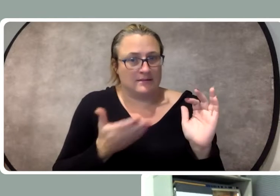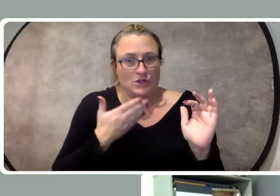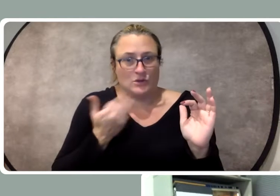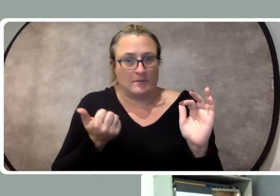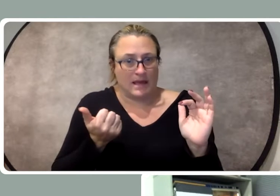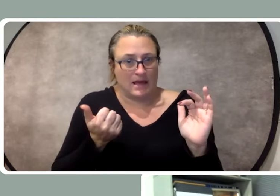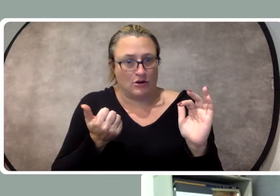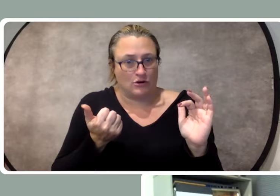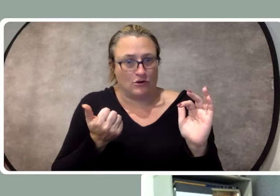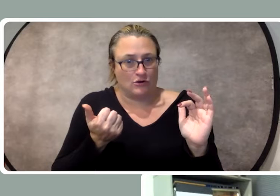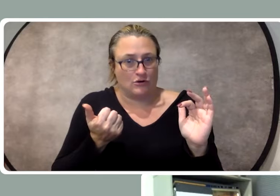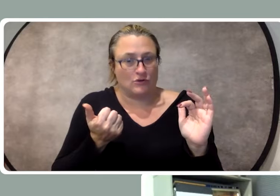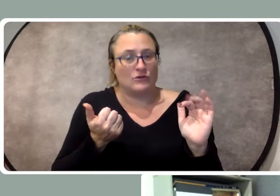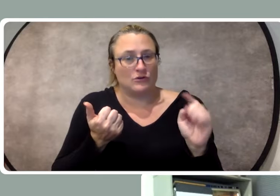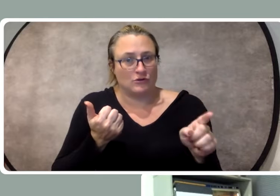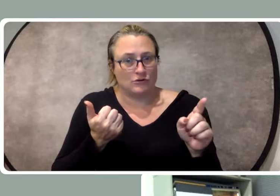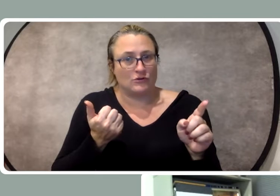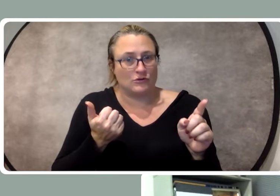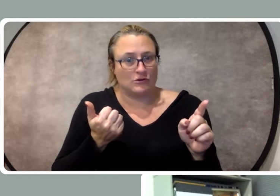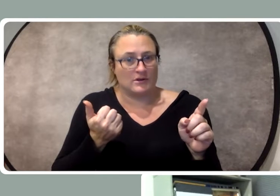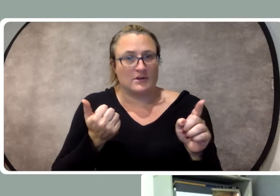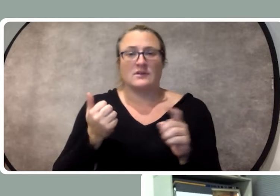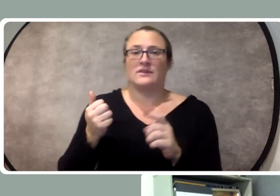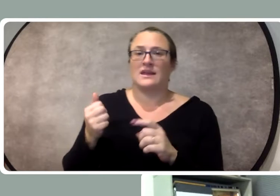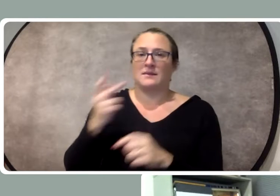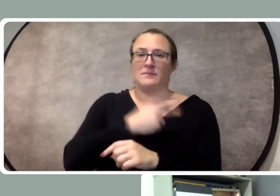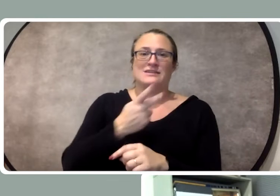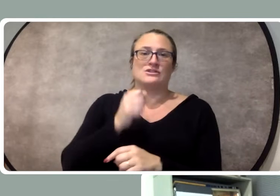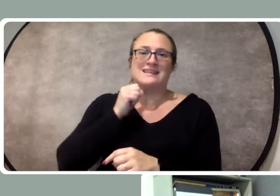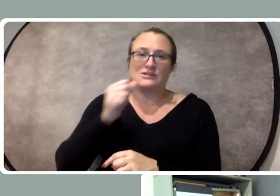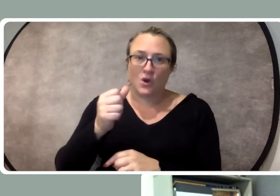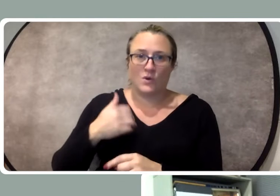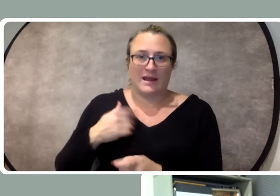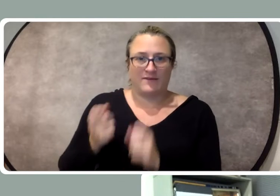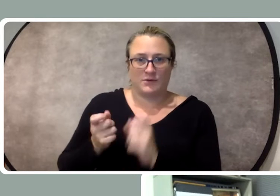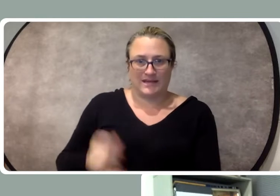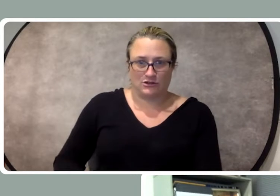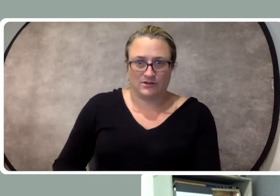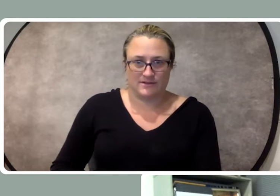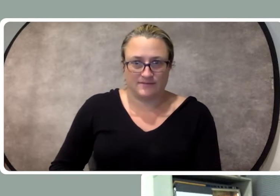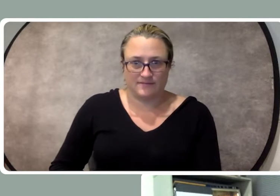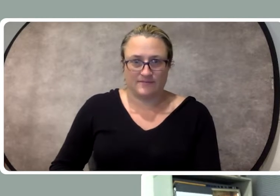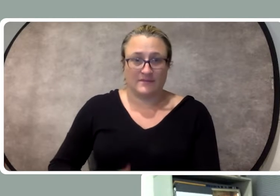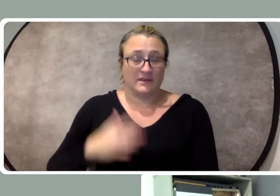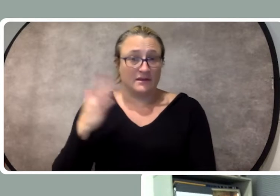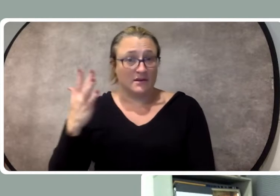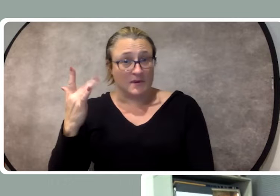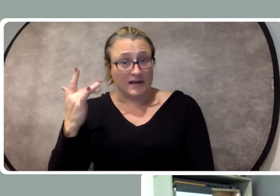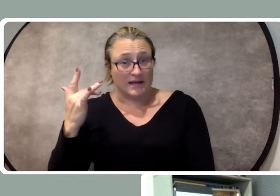A subset of them seem to do better than patients who do not have these mutations. Why?